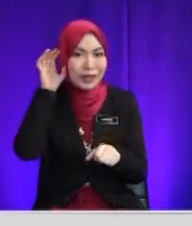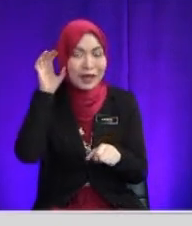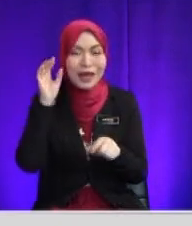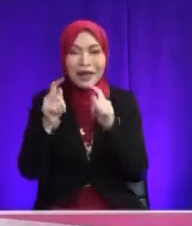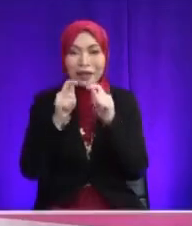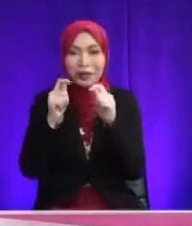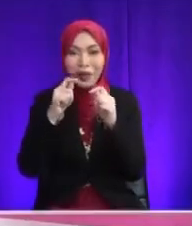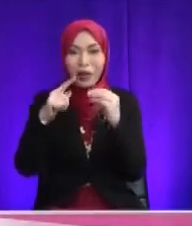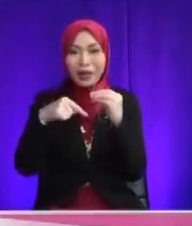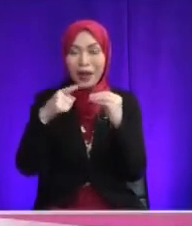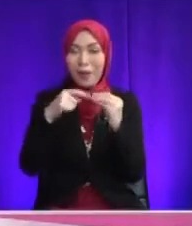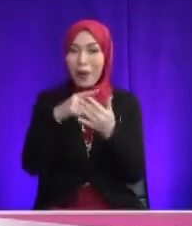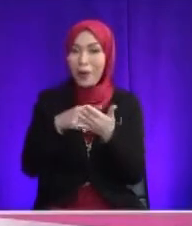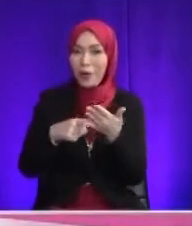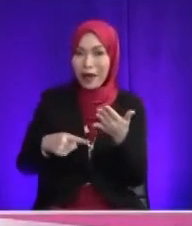policing.